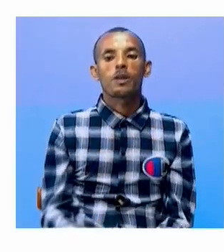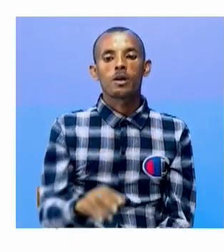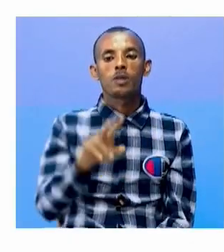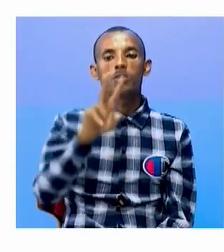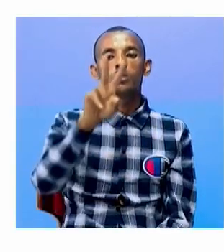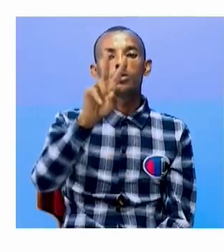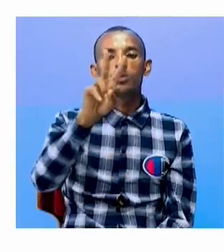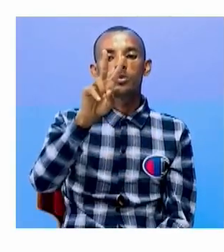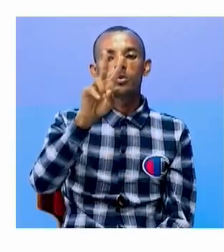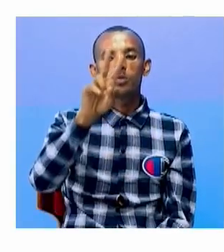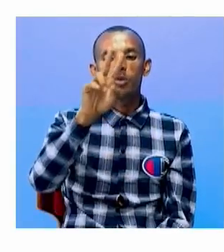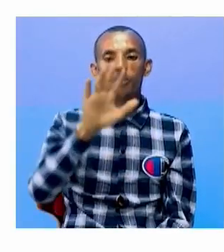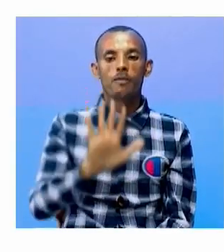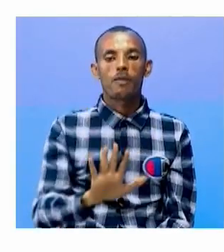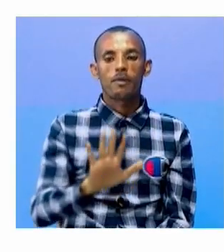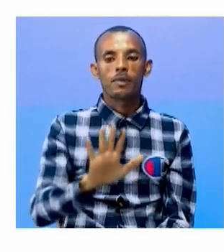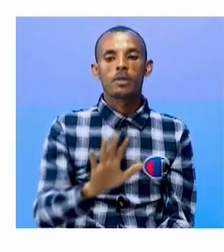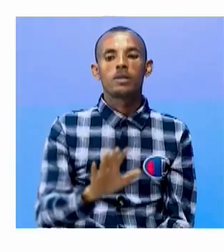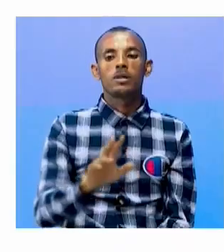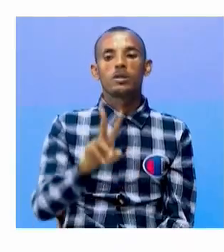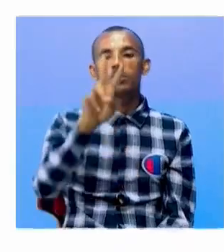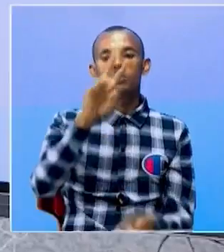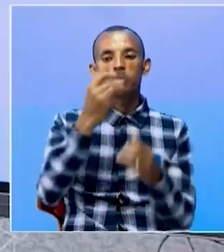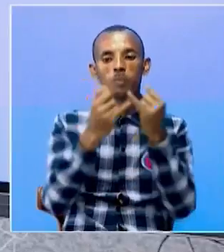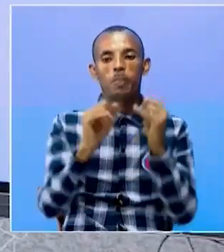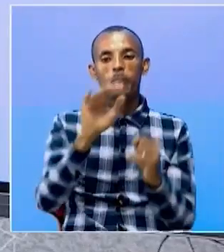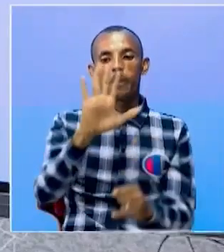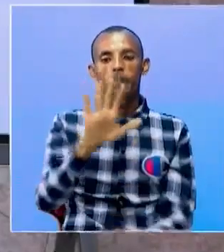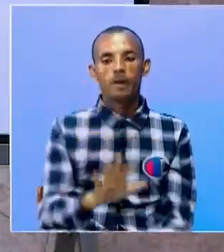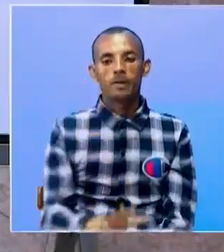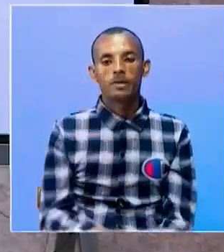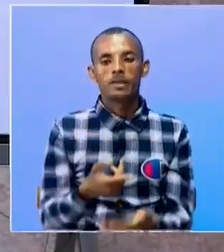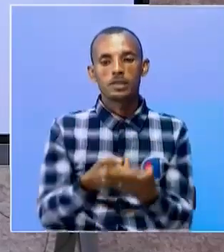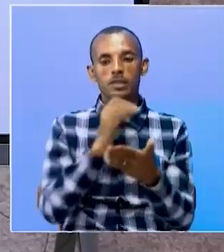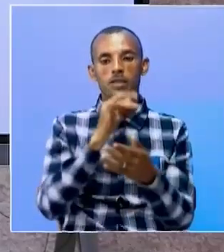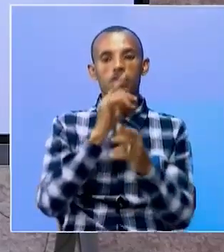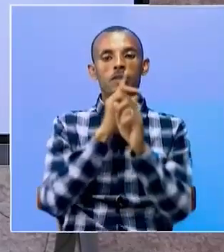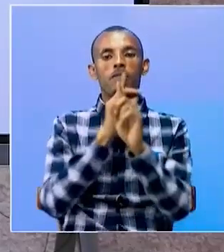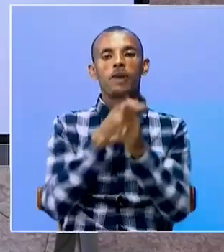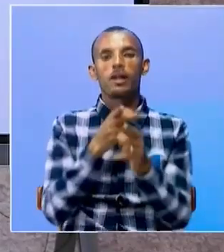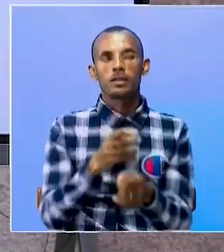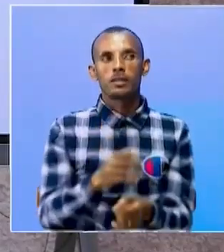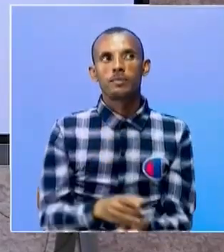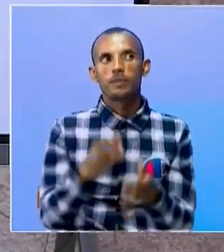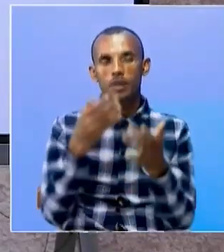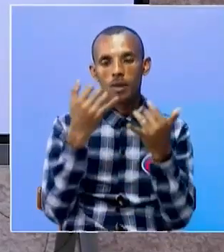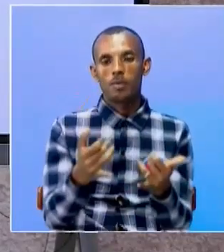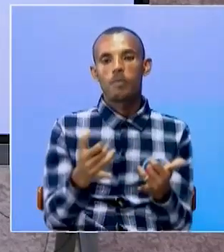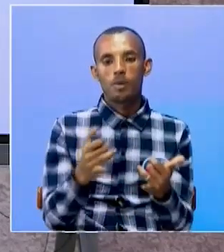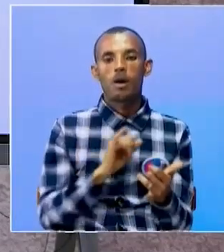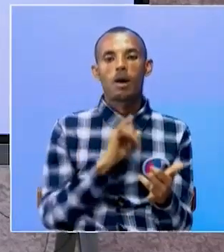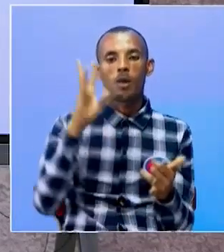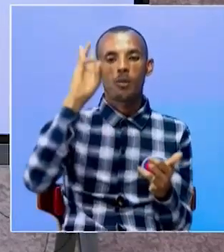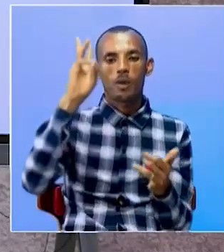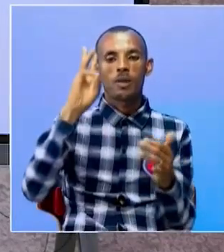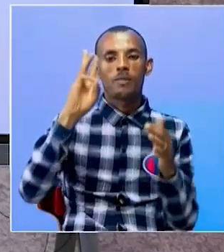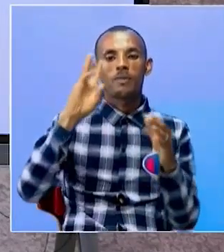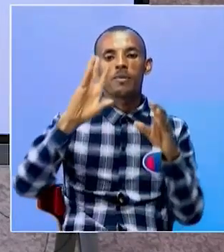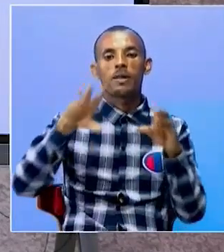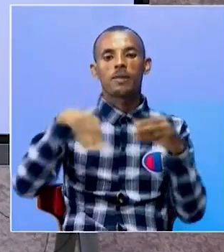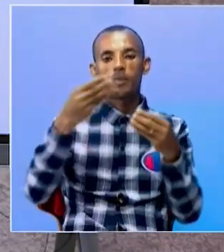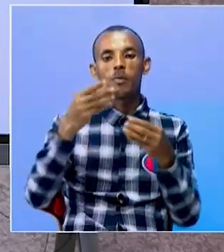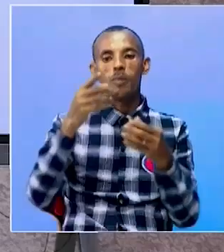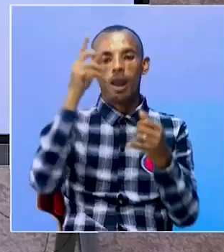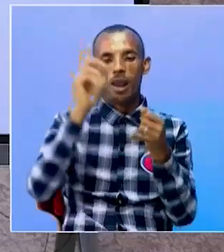this. This will be the final answer. That's it. Now, I'll give you one last